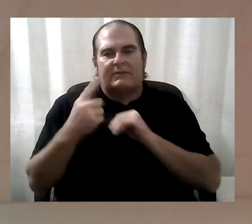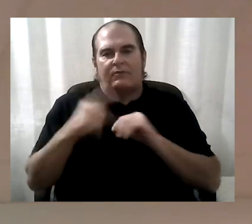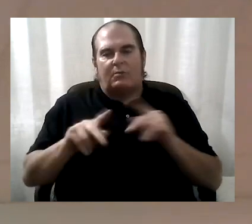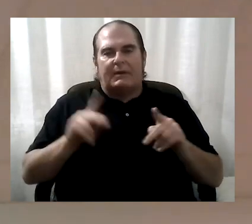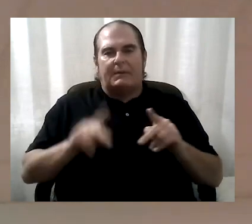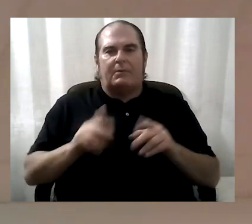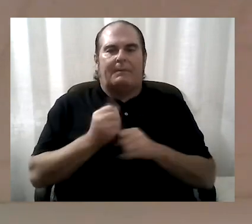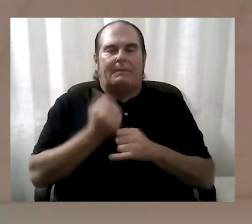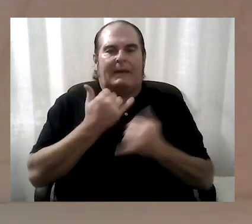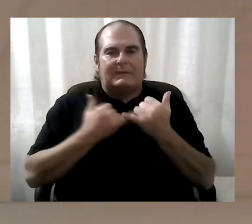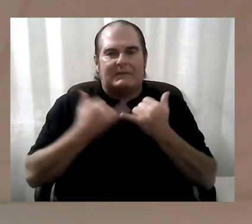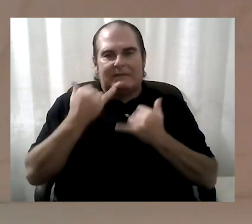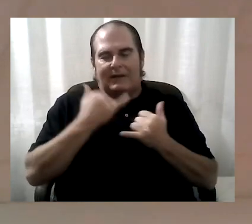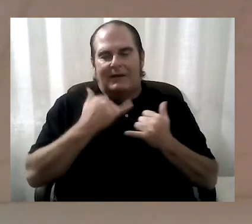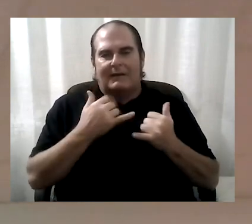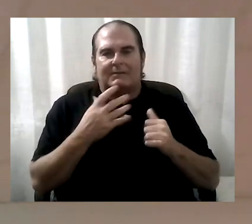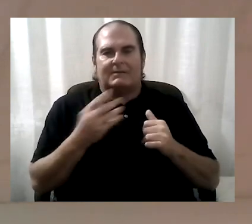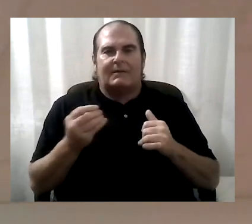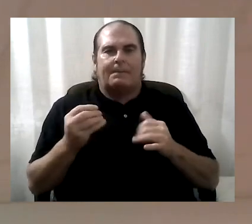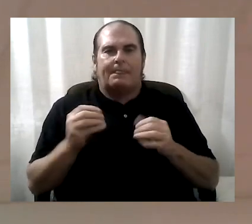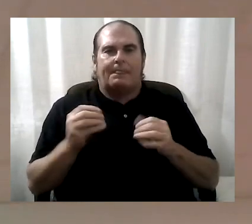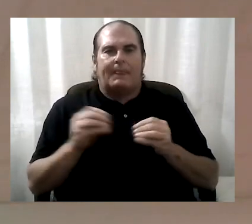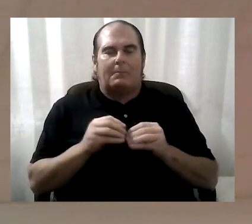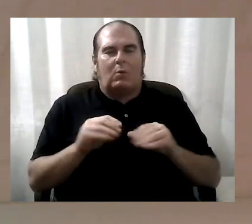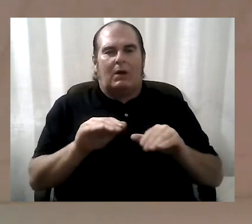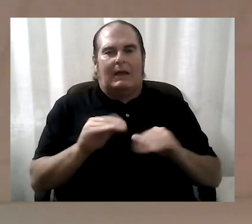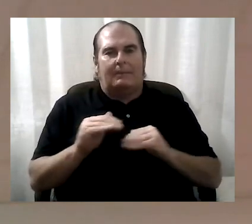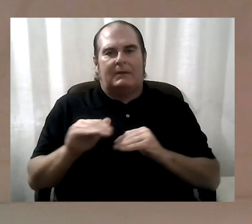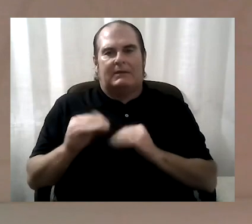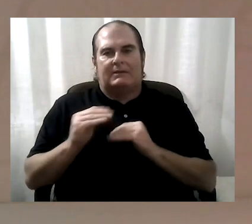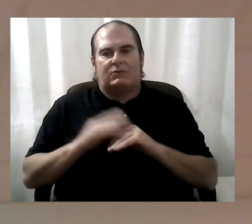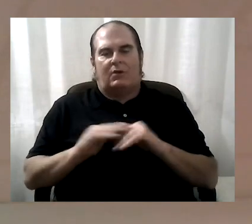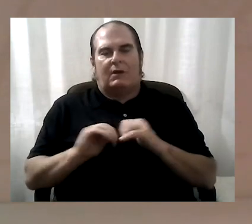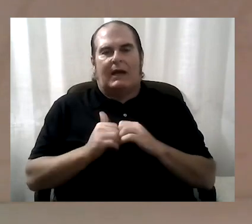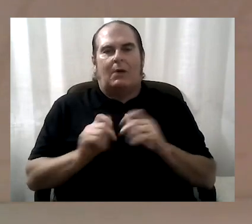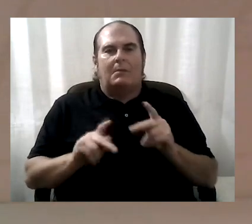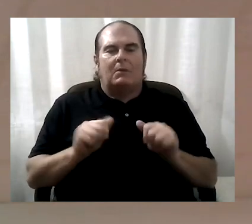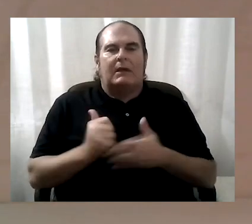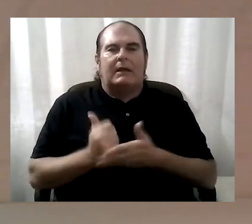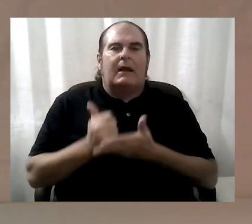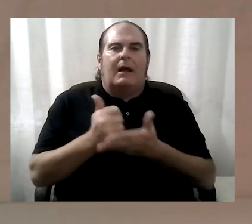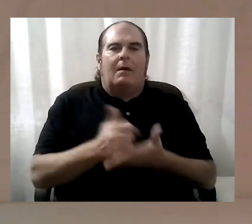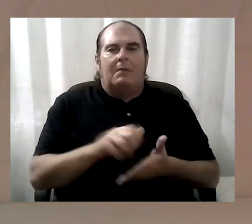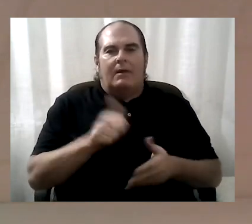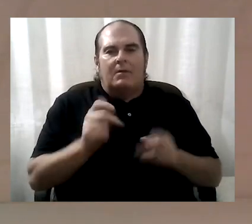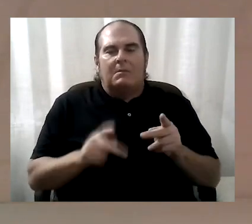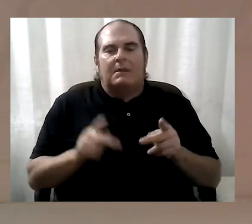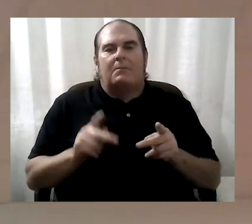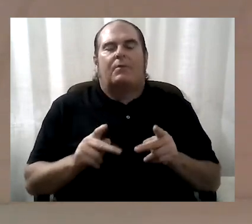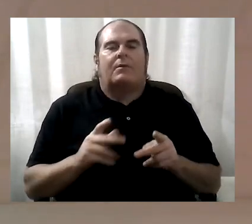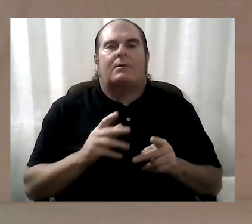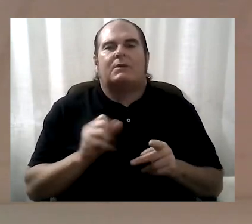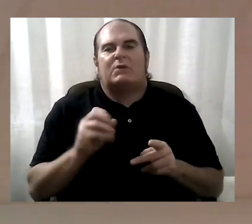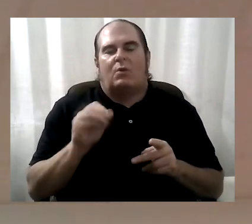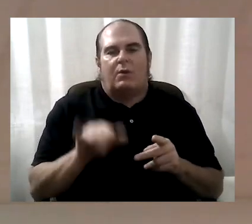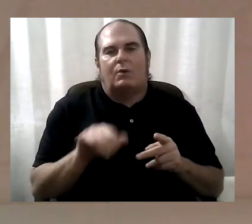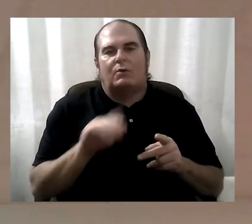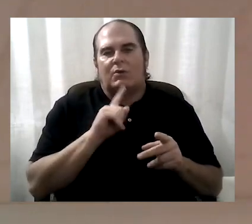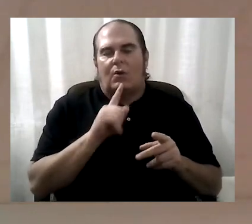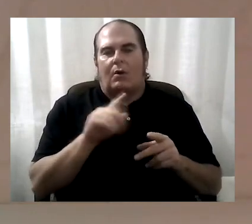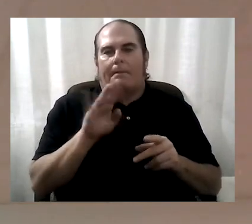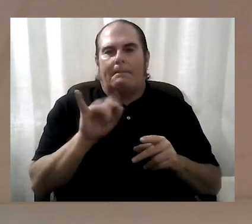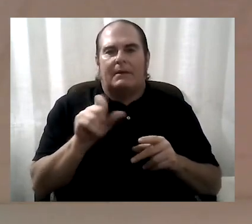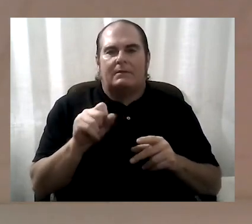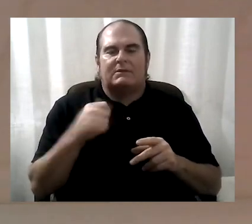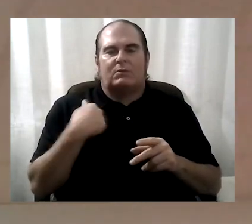more limitations on the way that people can assist other people. And so those are bills that we are definitely watching.